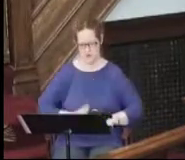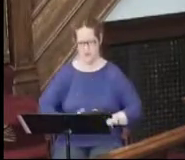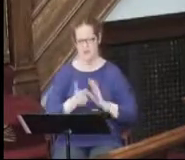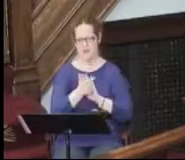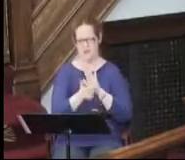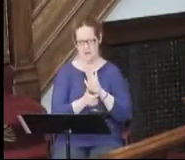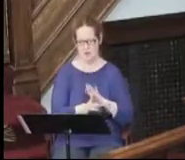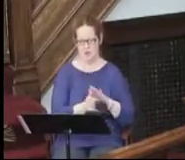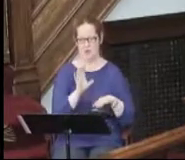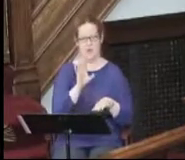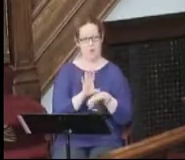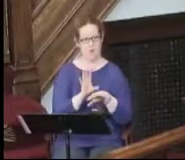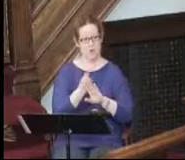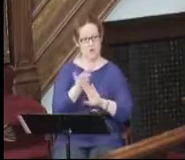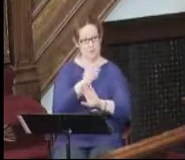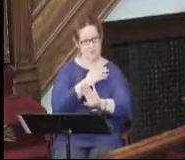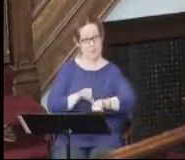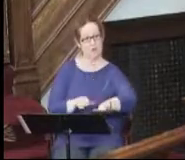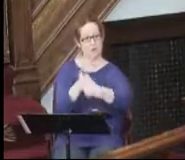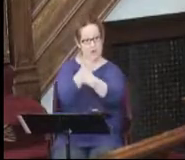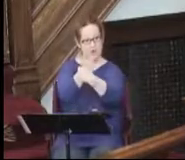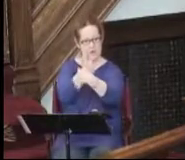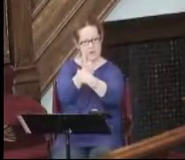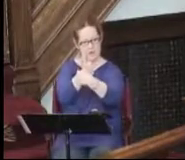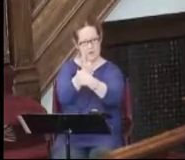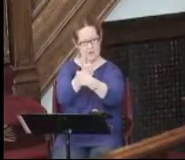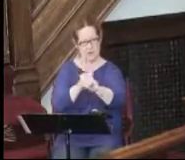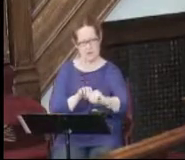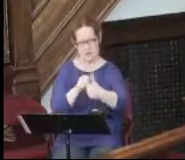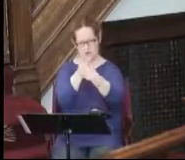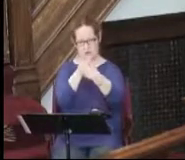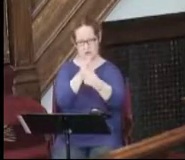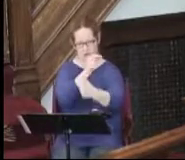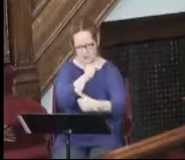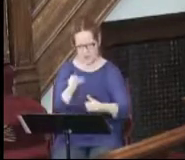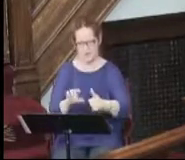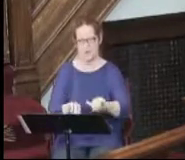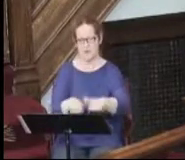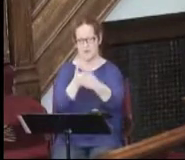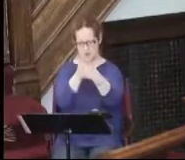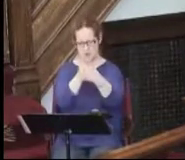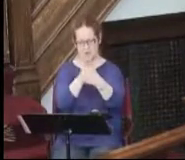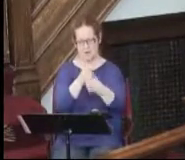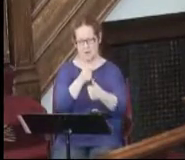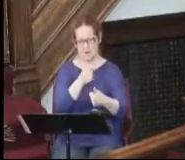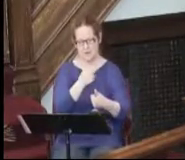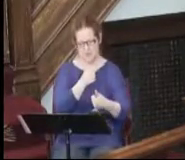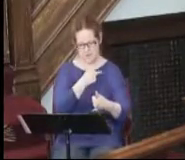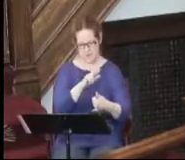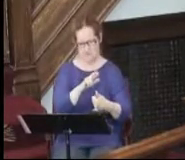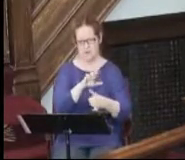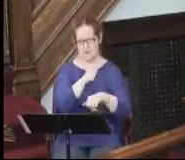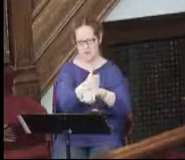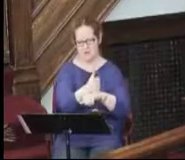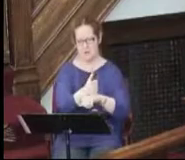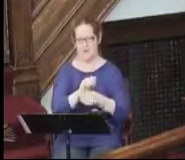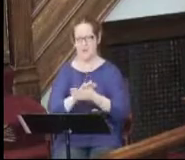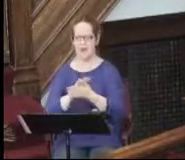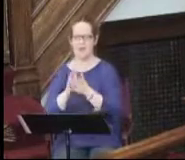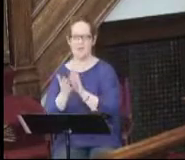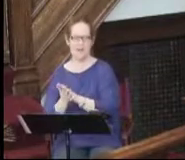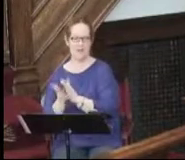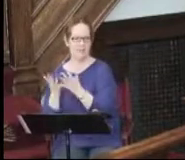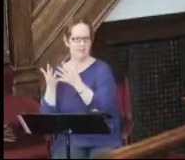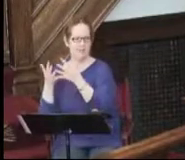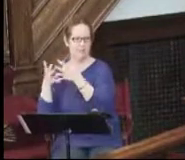from challenging the religious establishment, from challenging the political establishment, to being the establishment